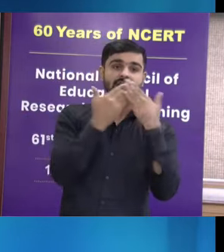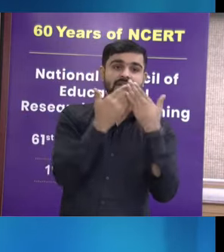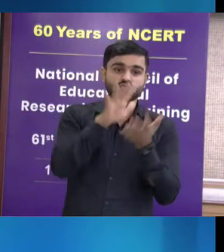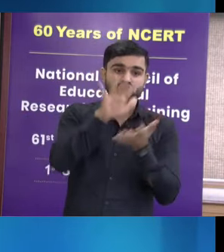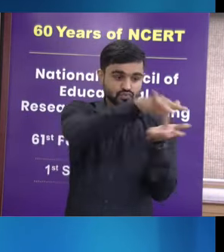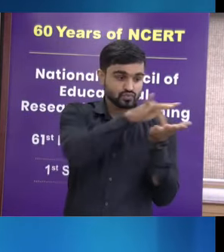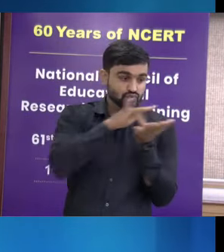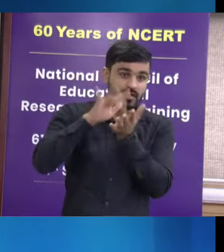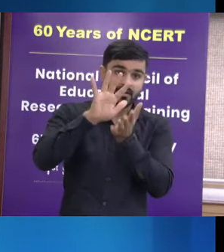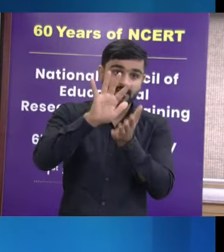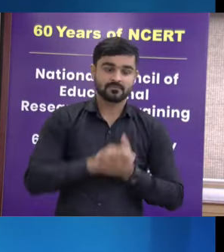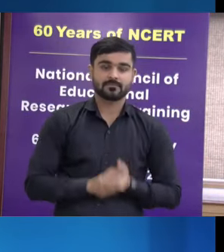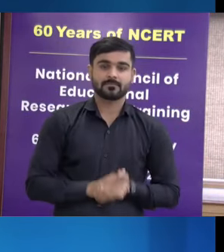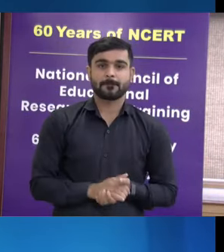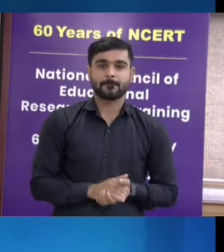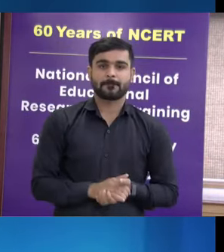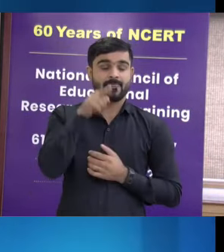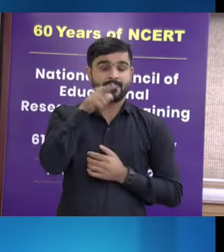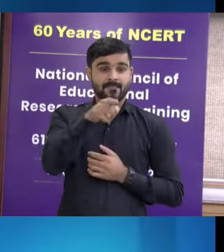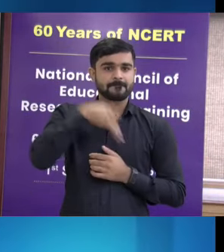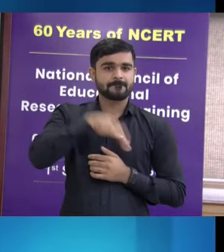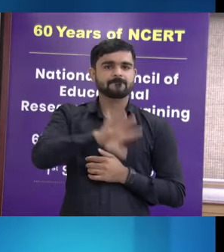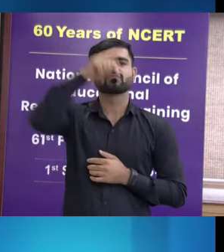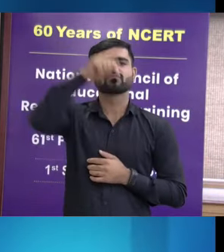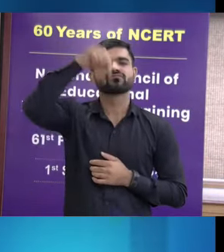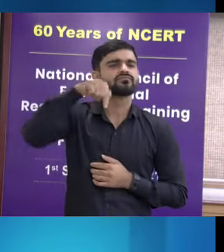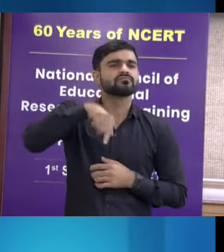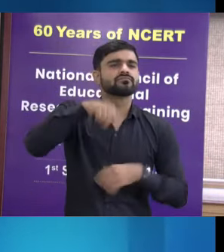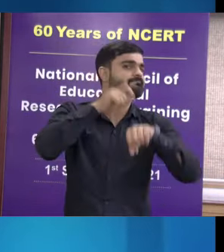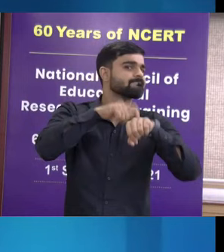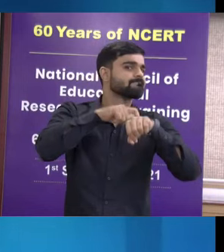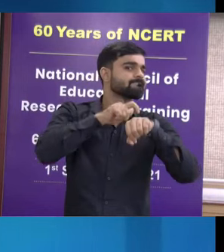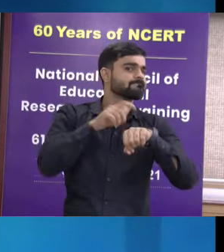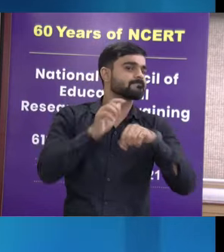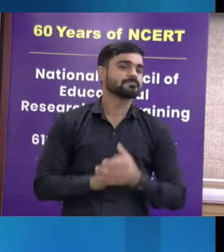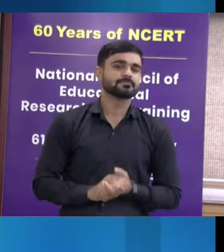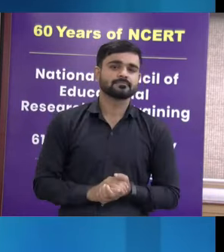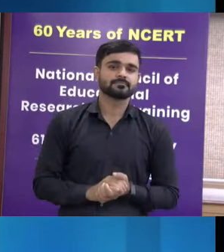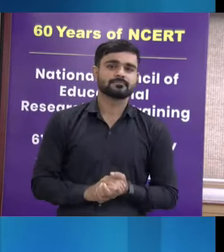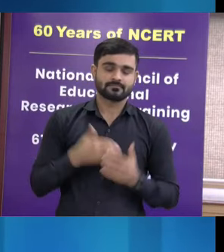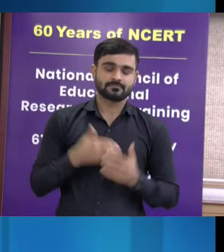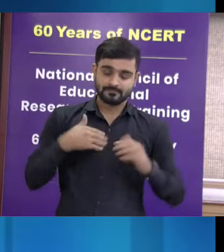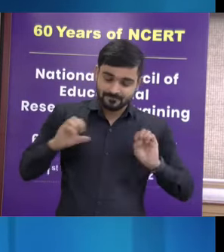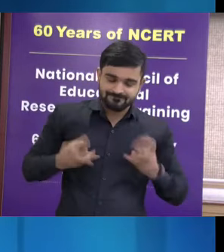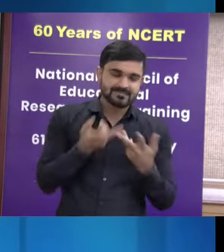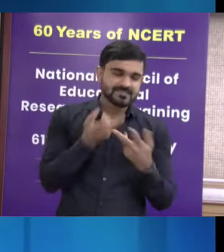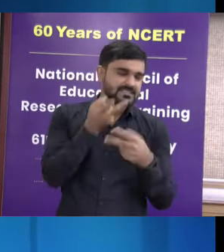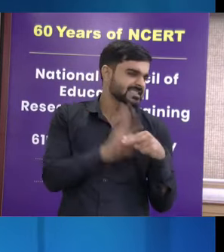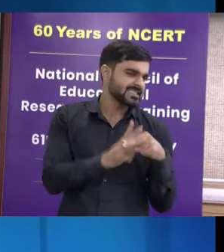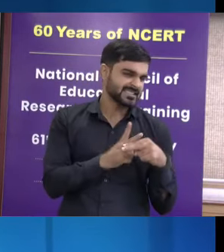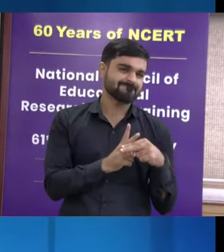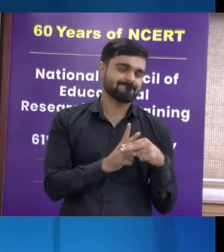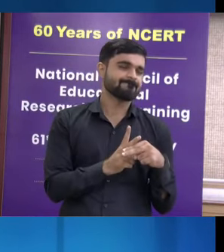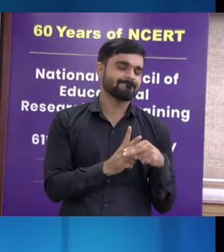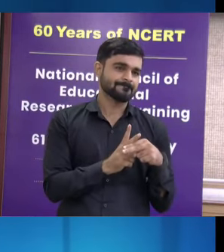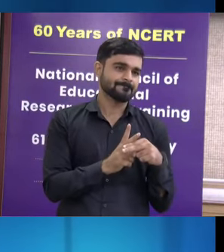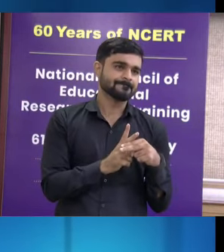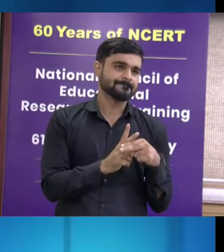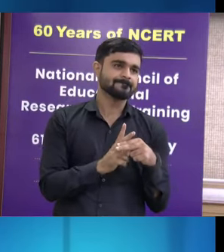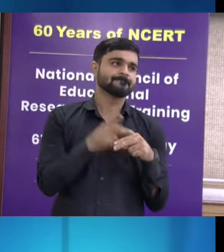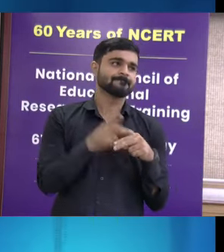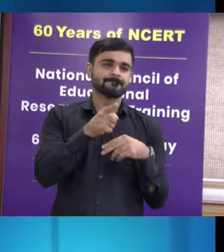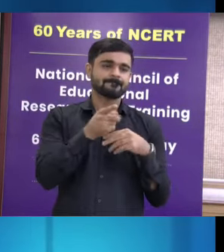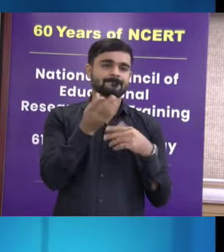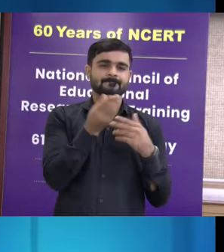sector. In today's times, we are still under this kind